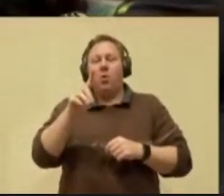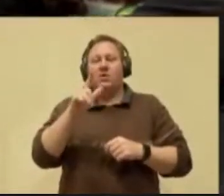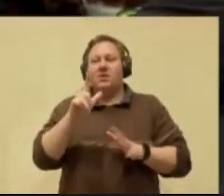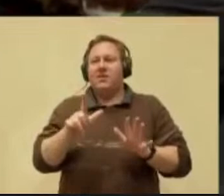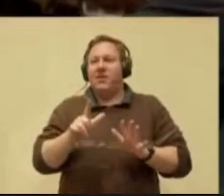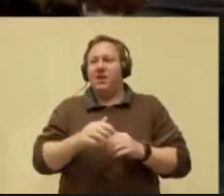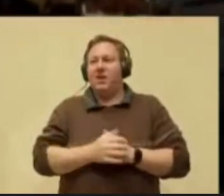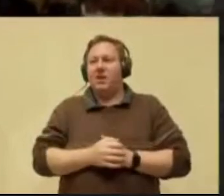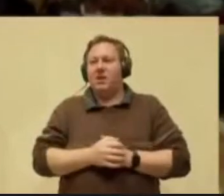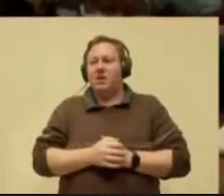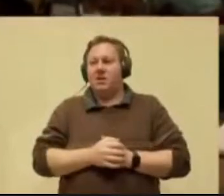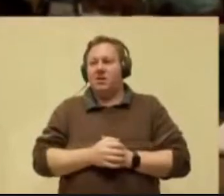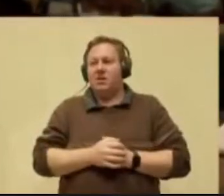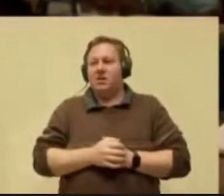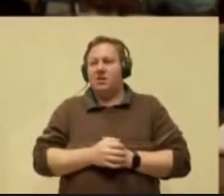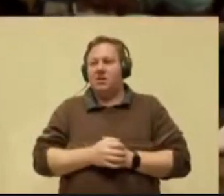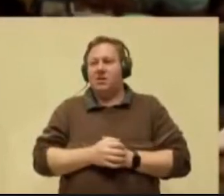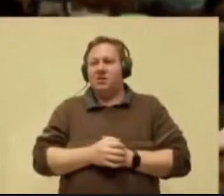higher